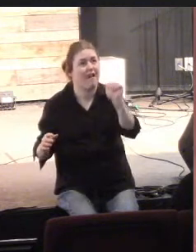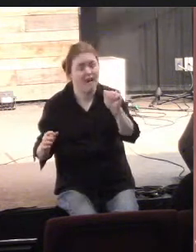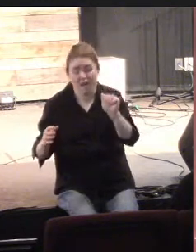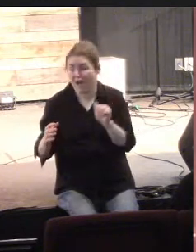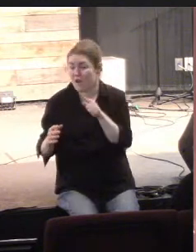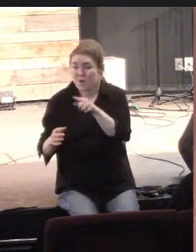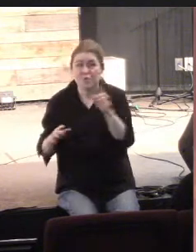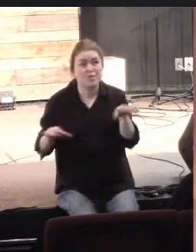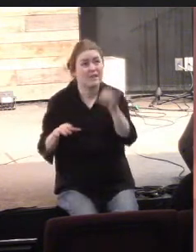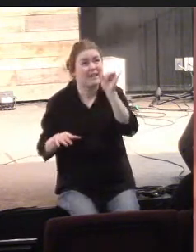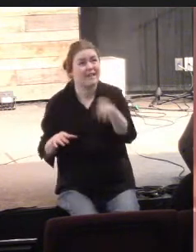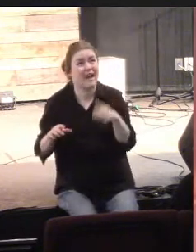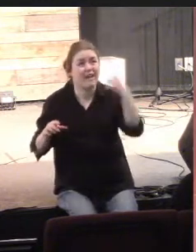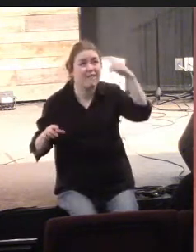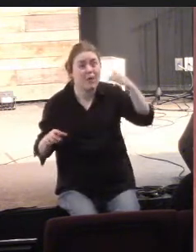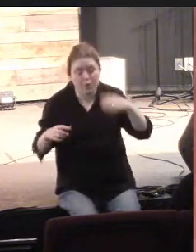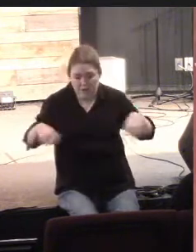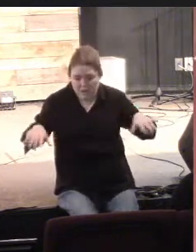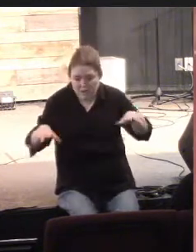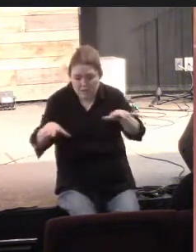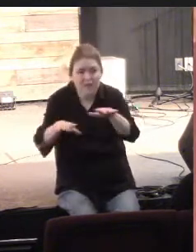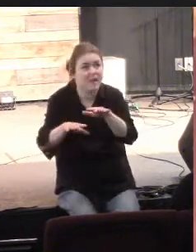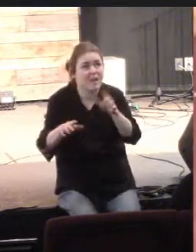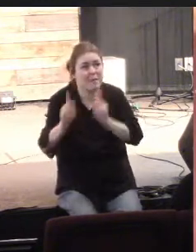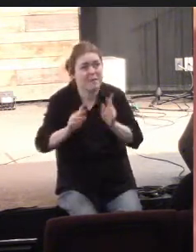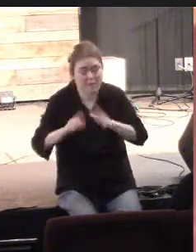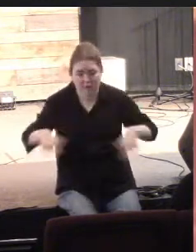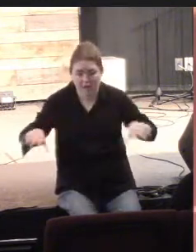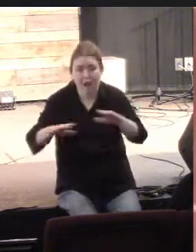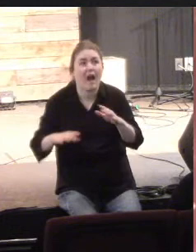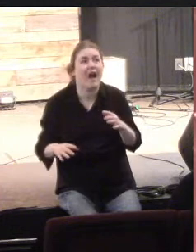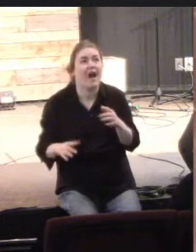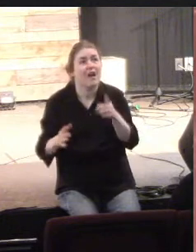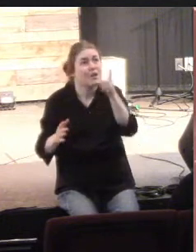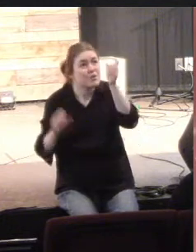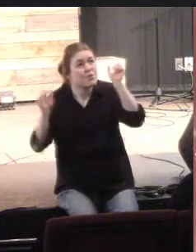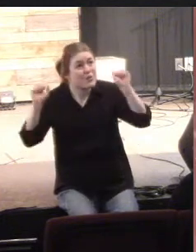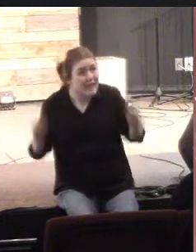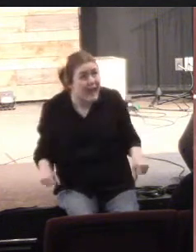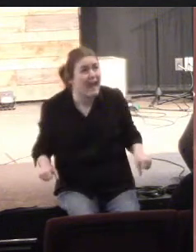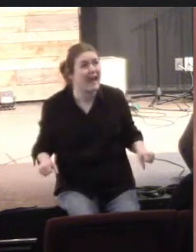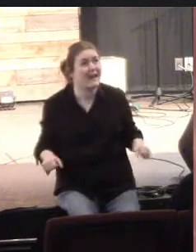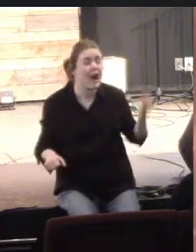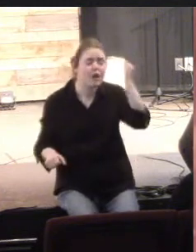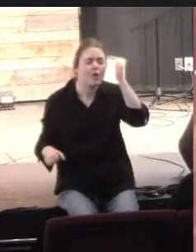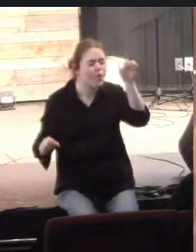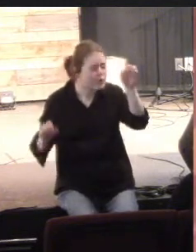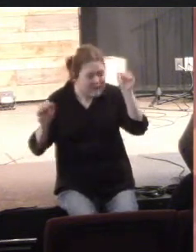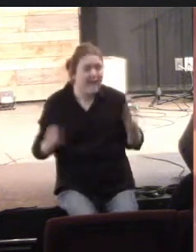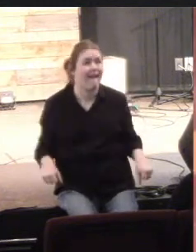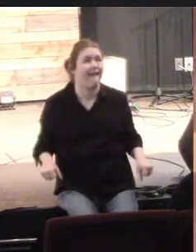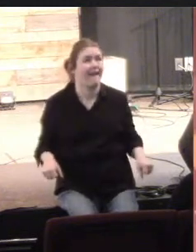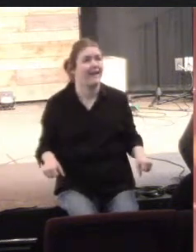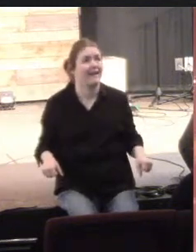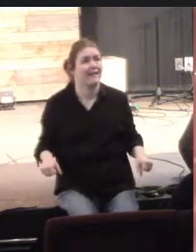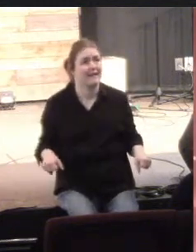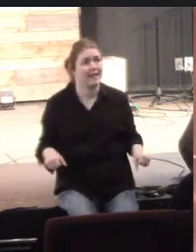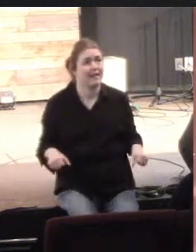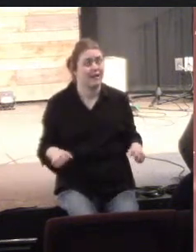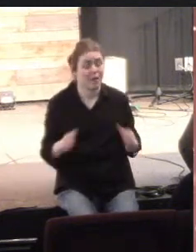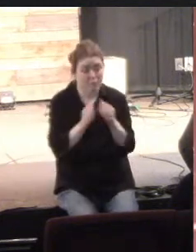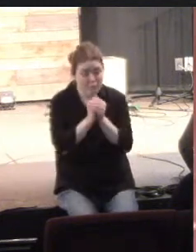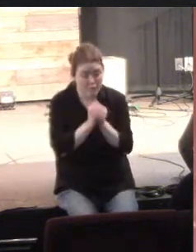around. God, do something miraculous today. God, I know you can do it. Pray what you see in